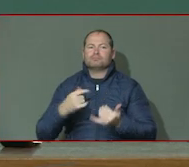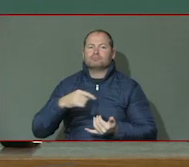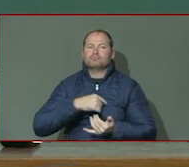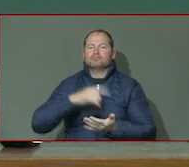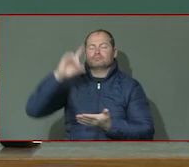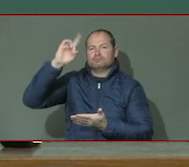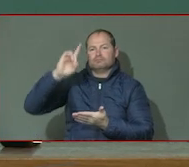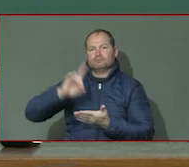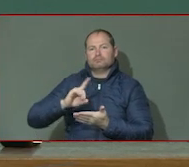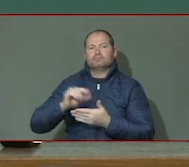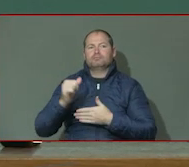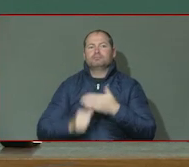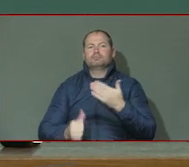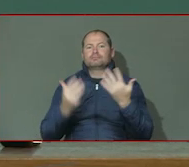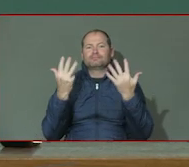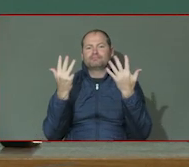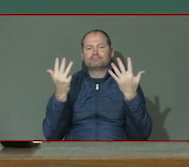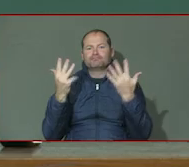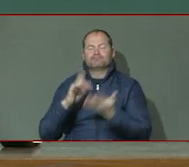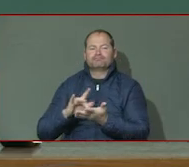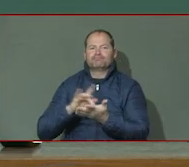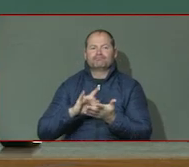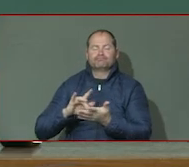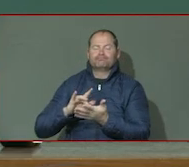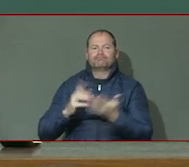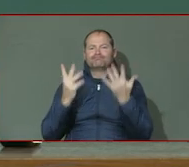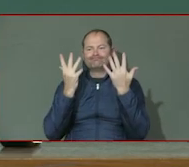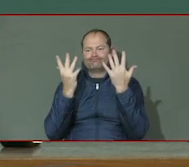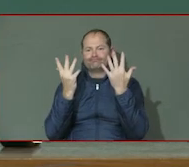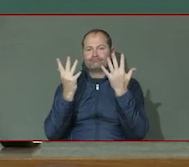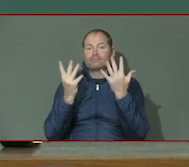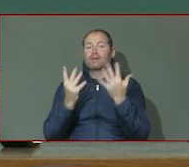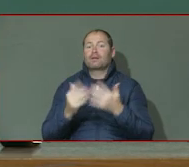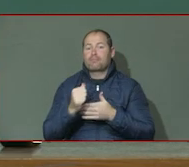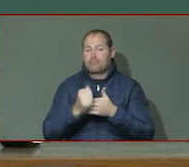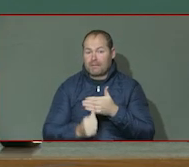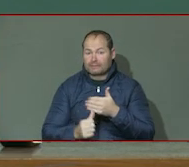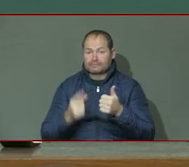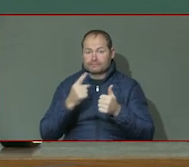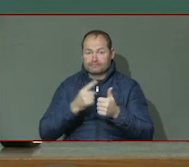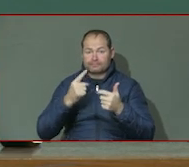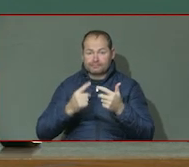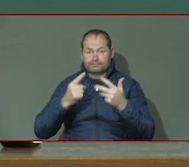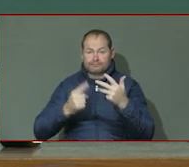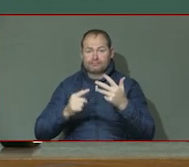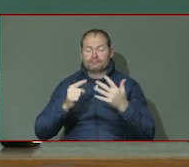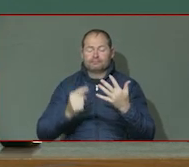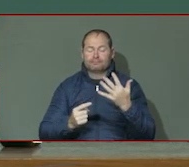9 months. It's important to count your months correctly. So that will give you